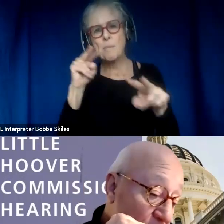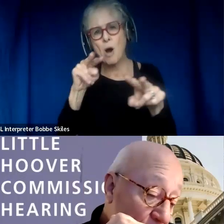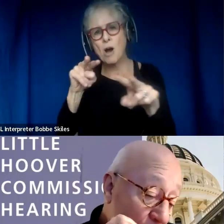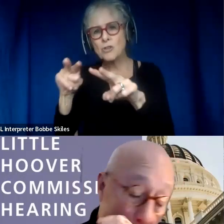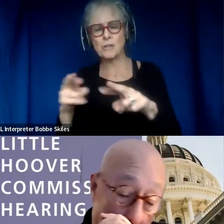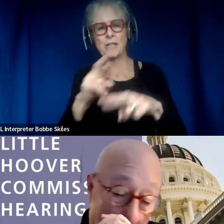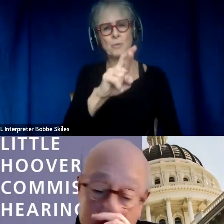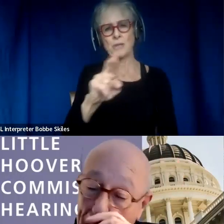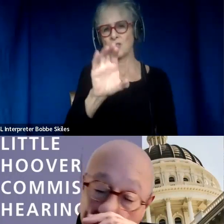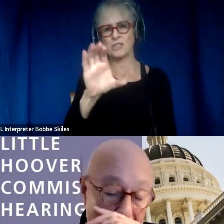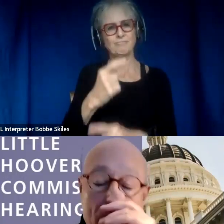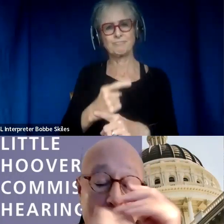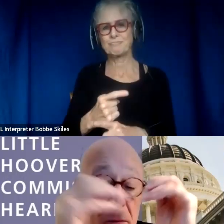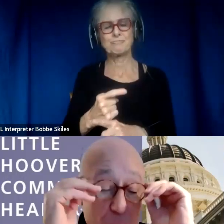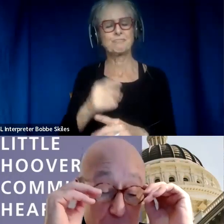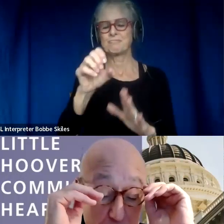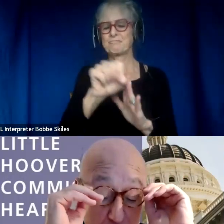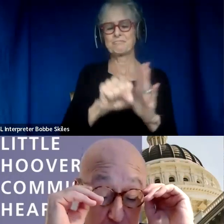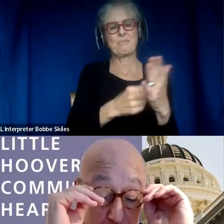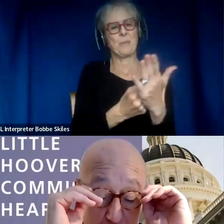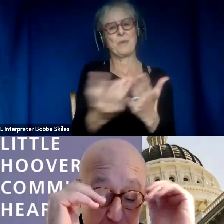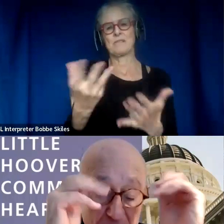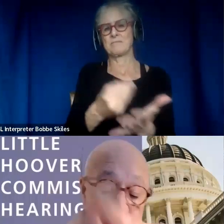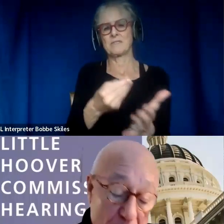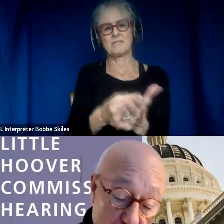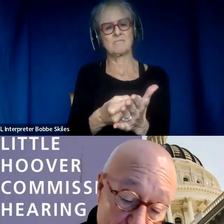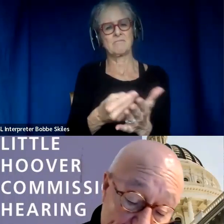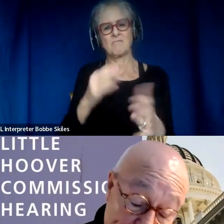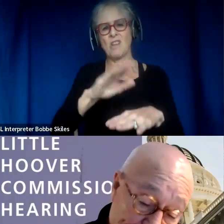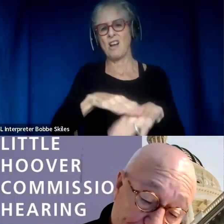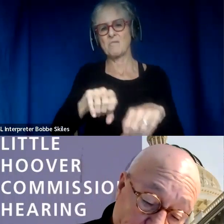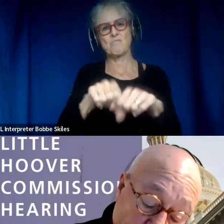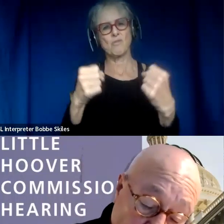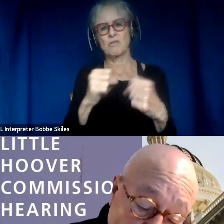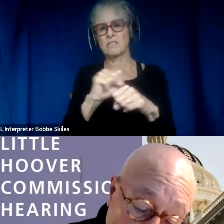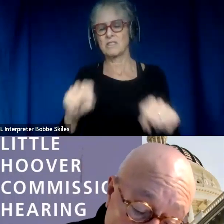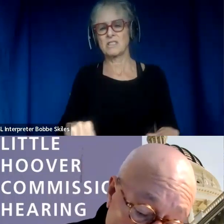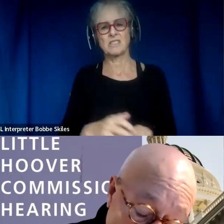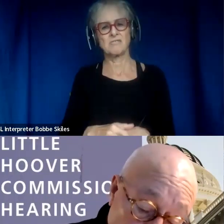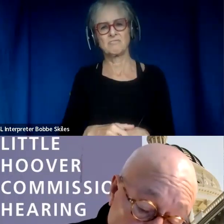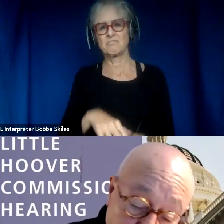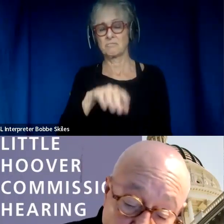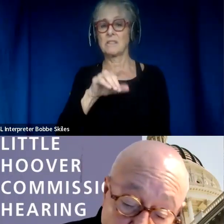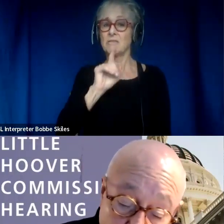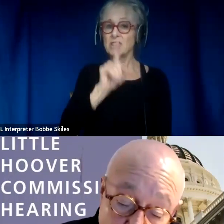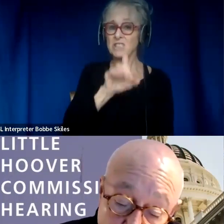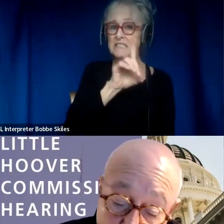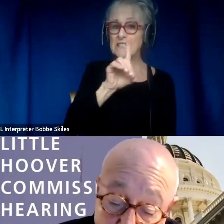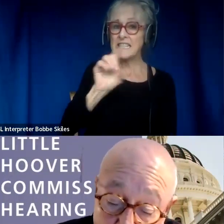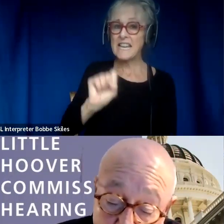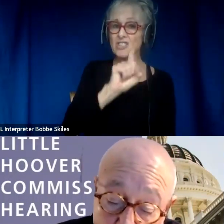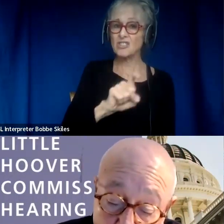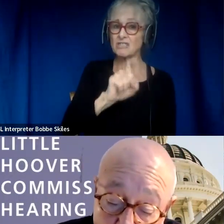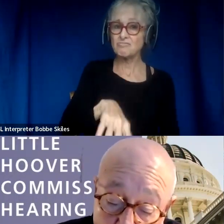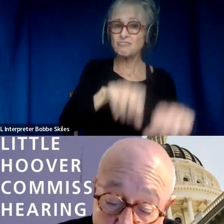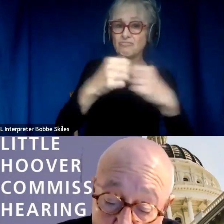properly. The state is wasting money on a broken system It is DDS's responsibility to